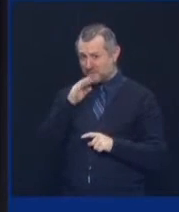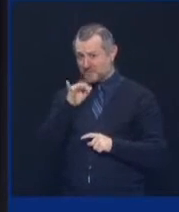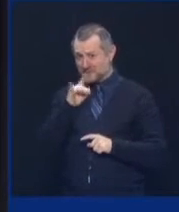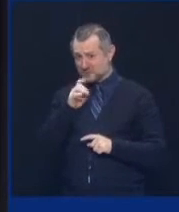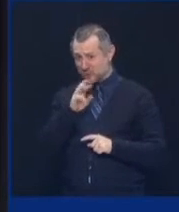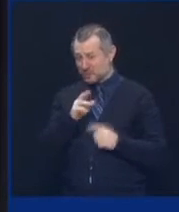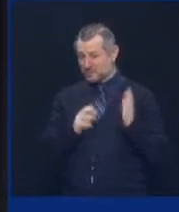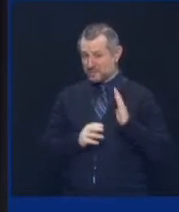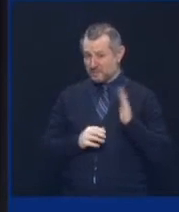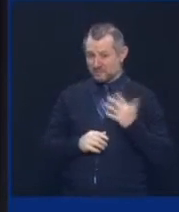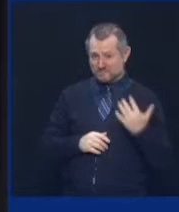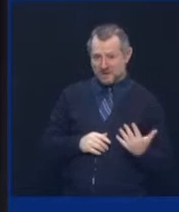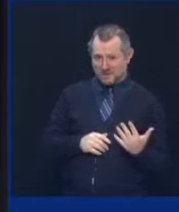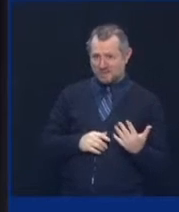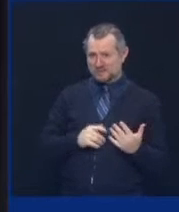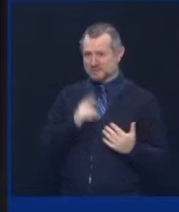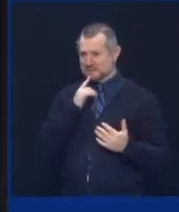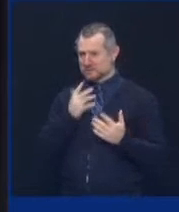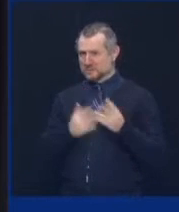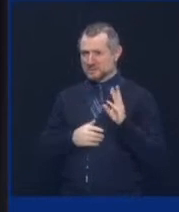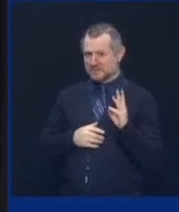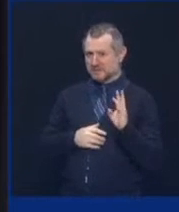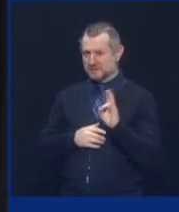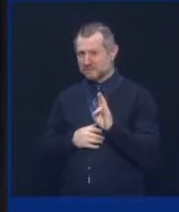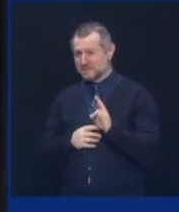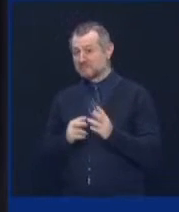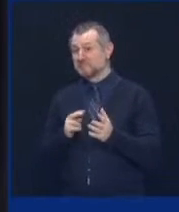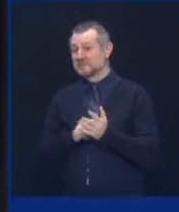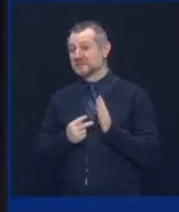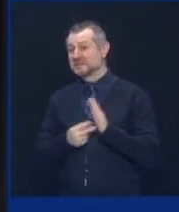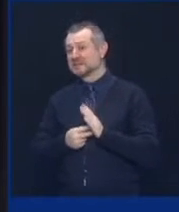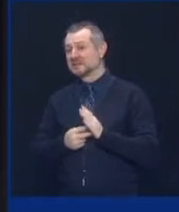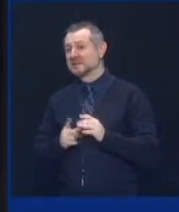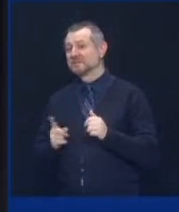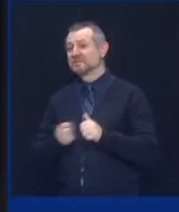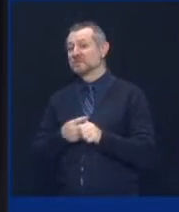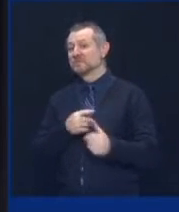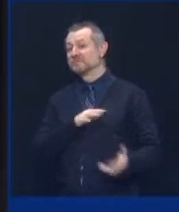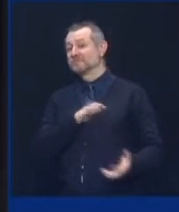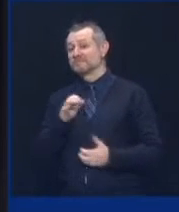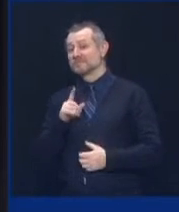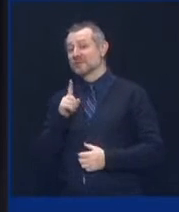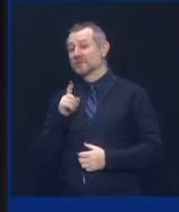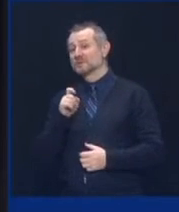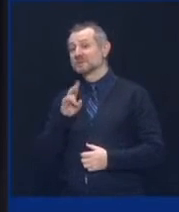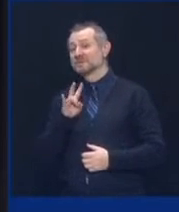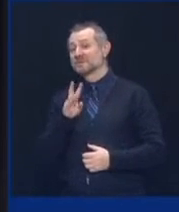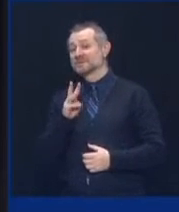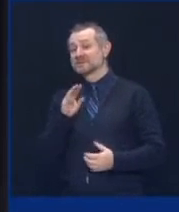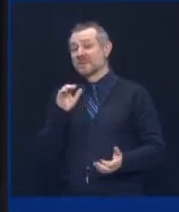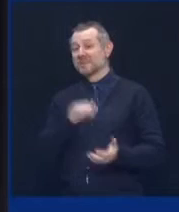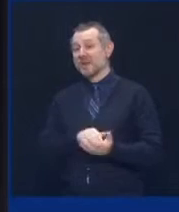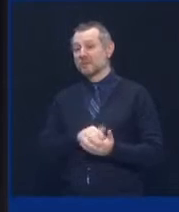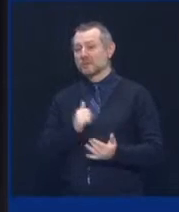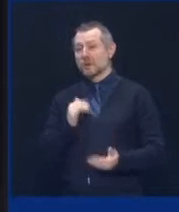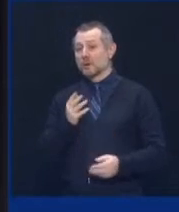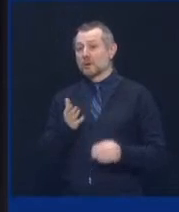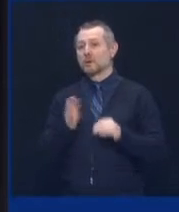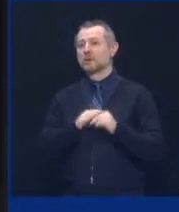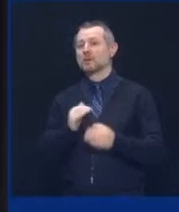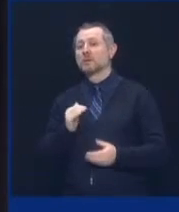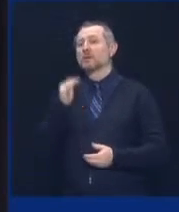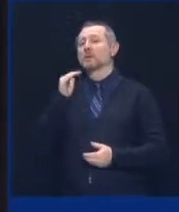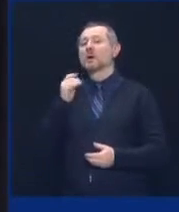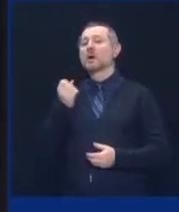or 7. Rather than having 176,000 dosages, how many do we have? Good